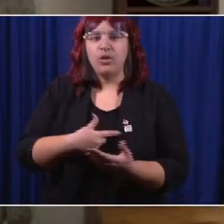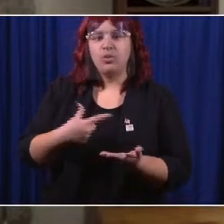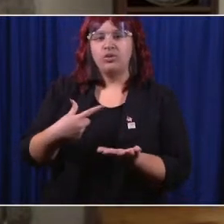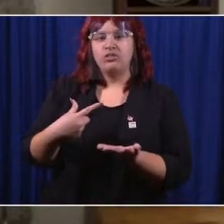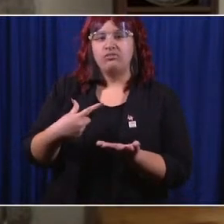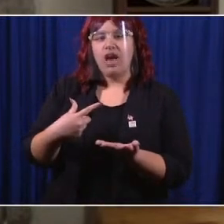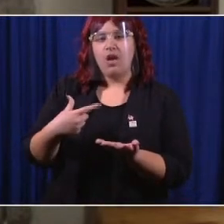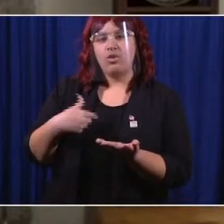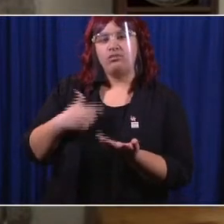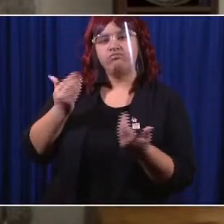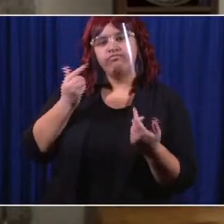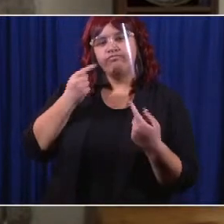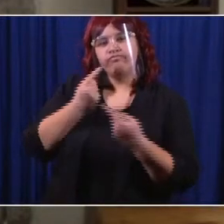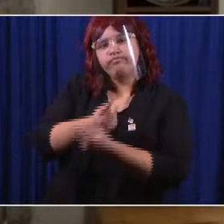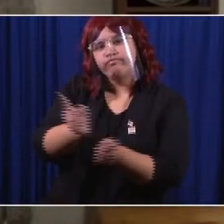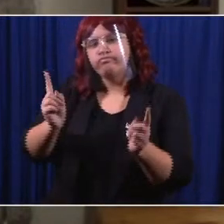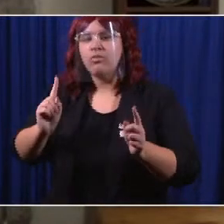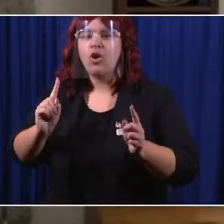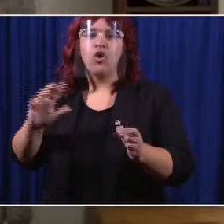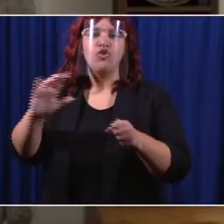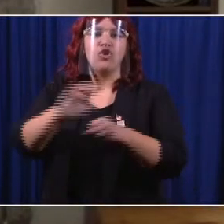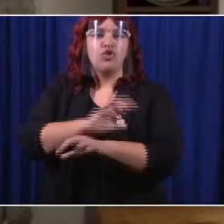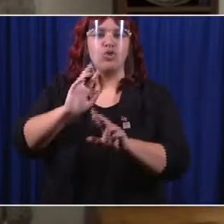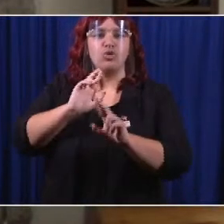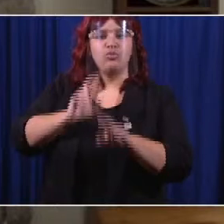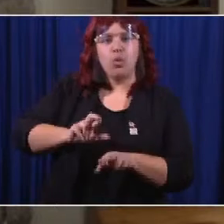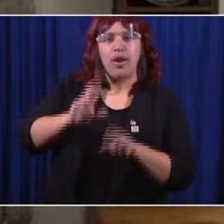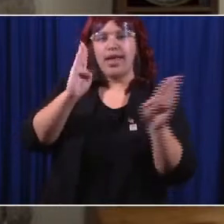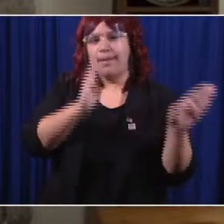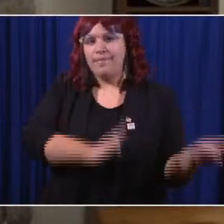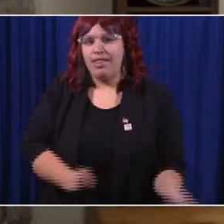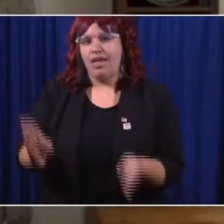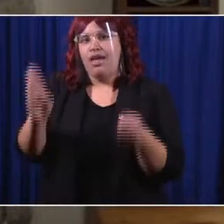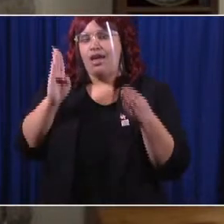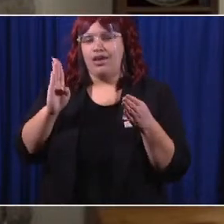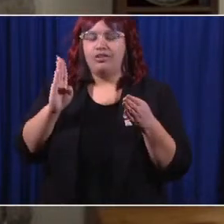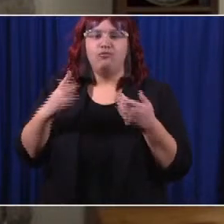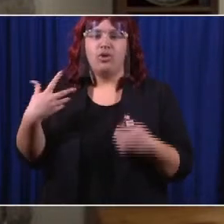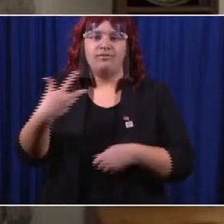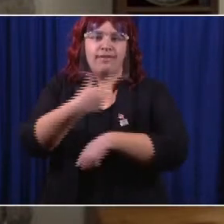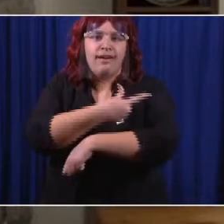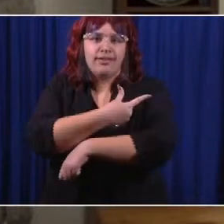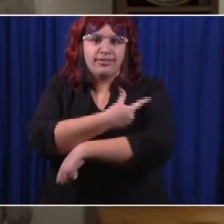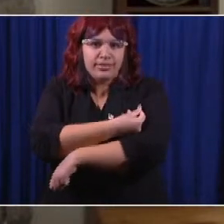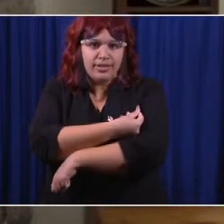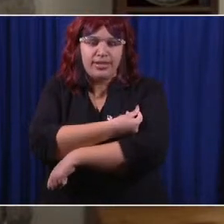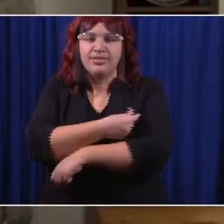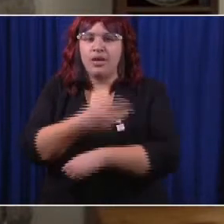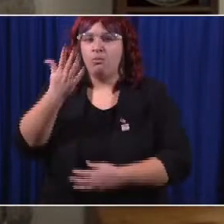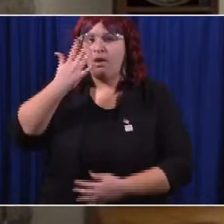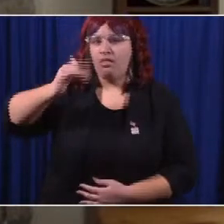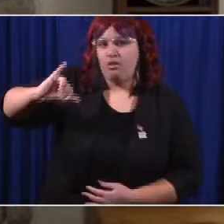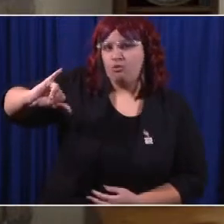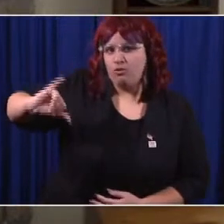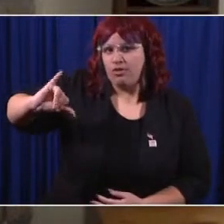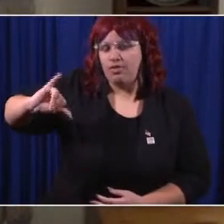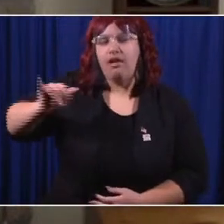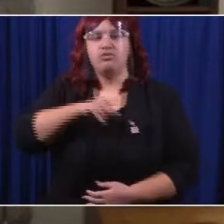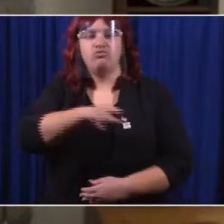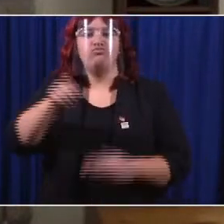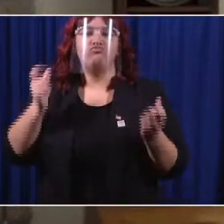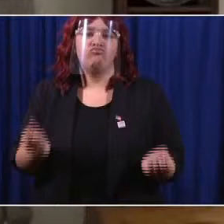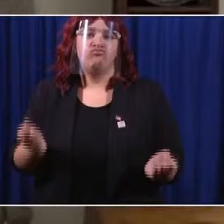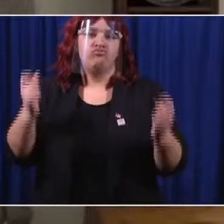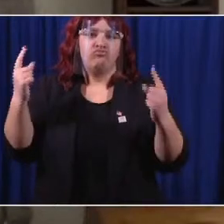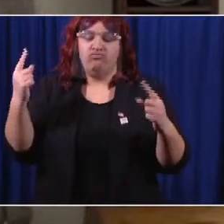full report to all of you, the people of Ohio, in regard to what we are doing, how this will